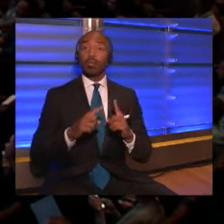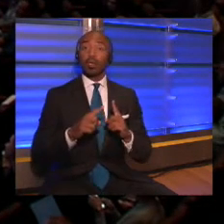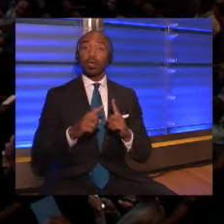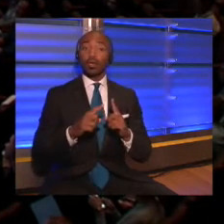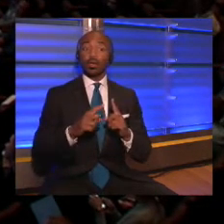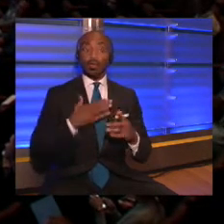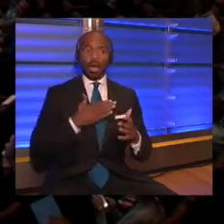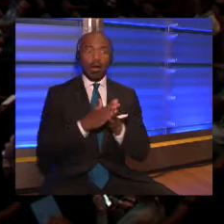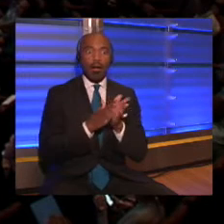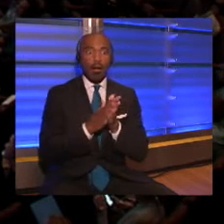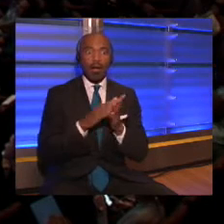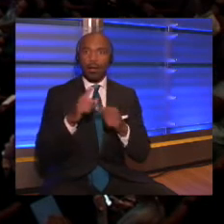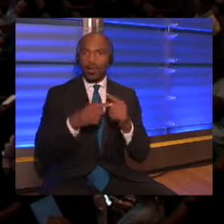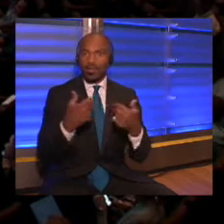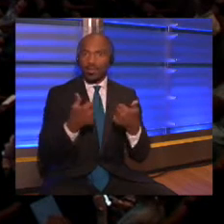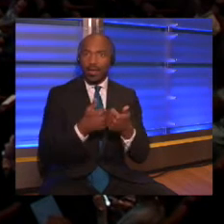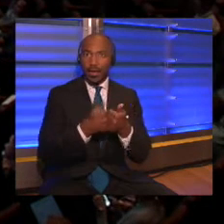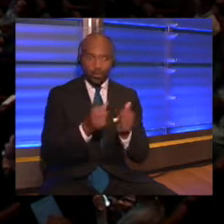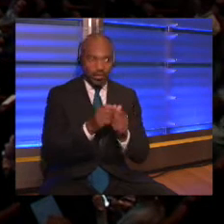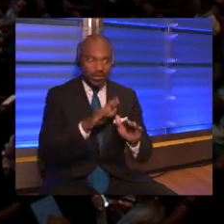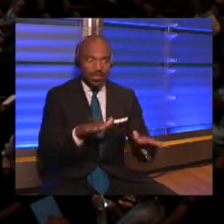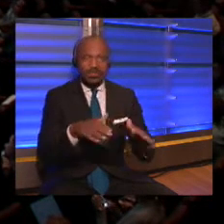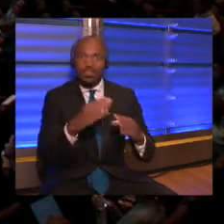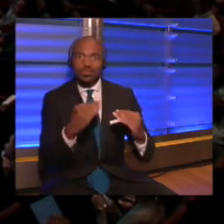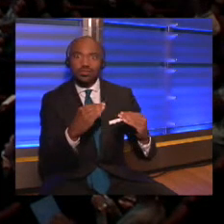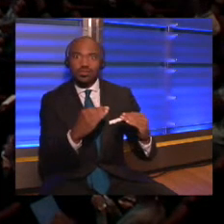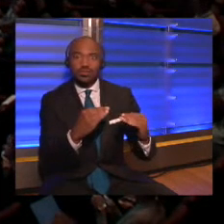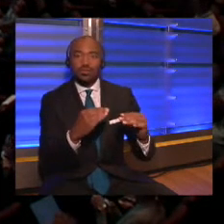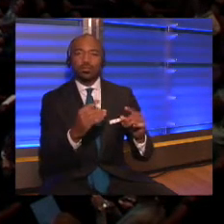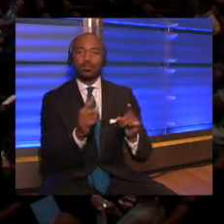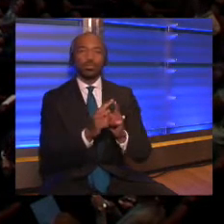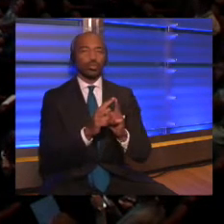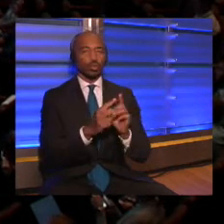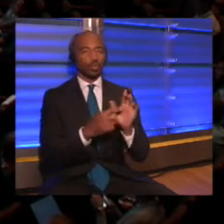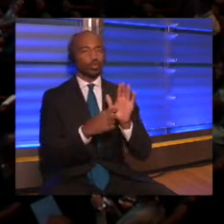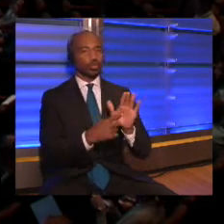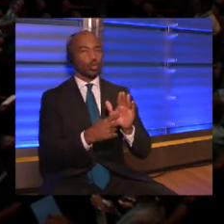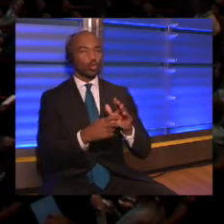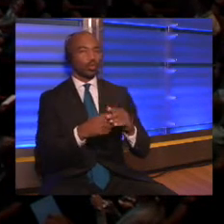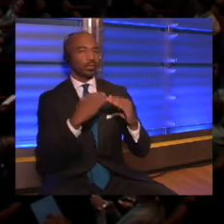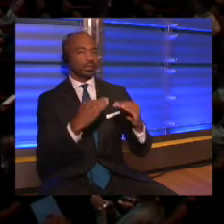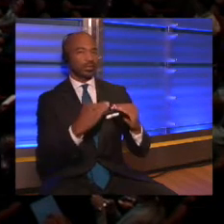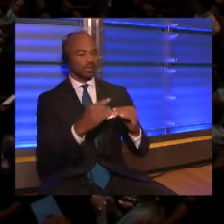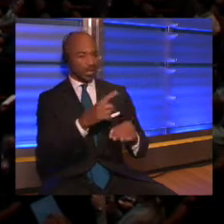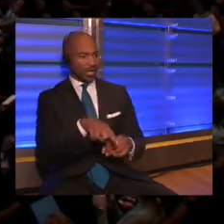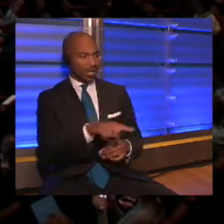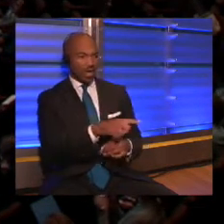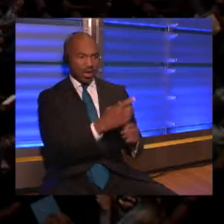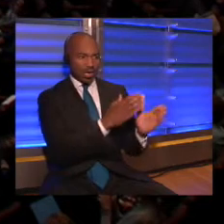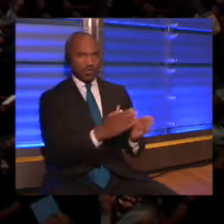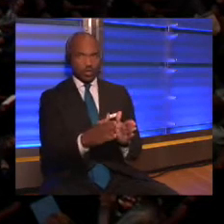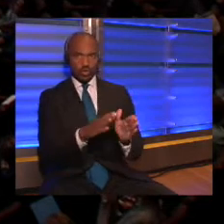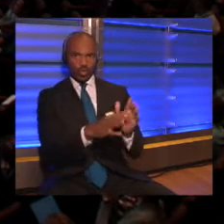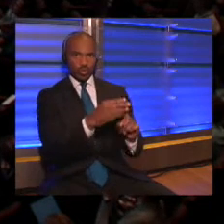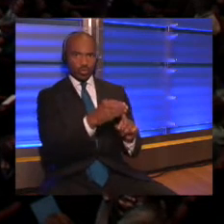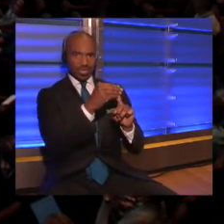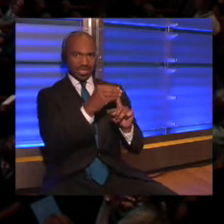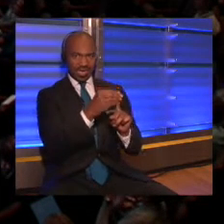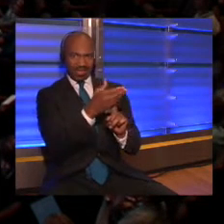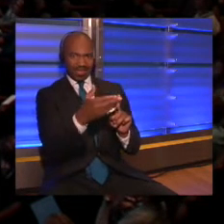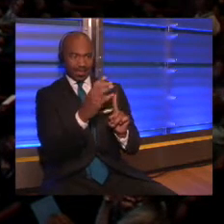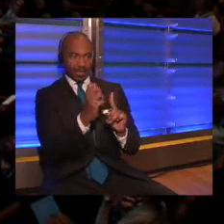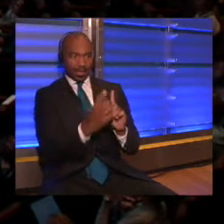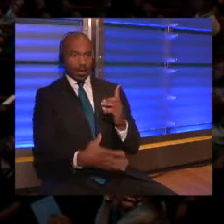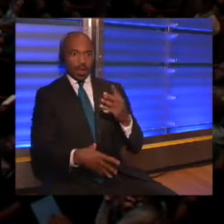with the kids. I get to teach them the game. But what I like most is helping each kid find that unique thing that they can bring to a